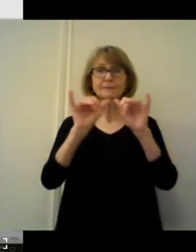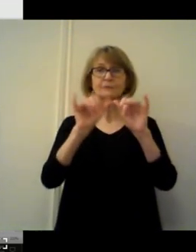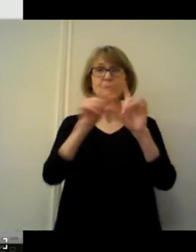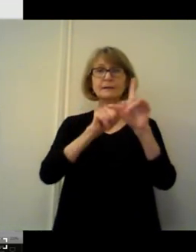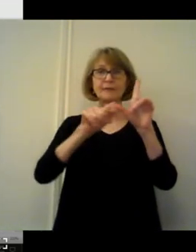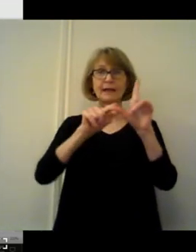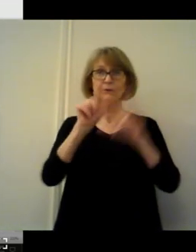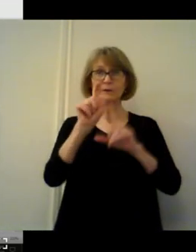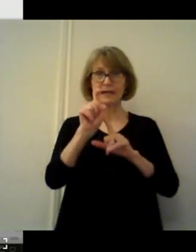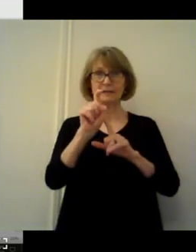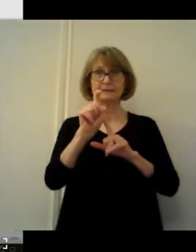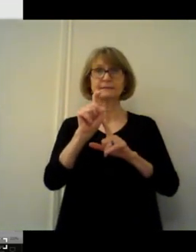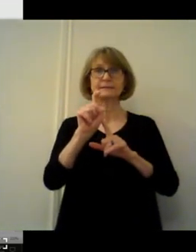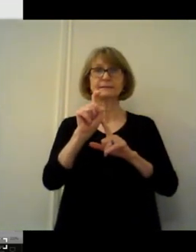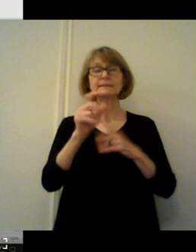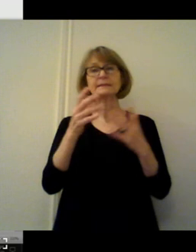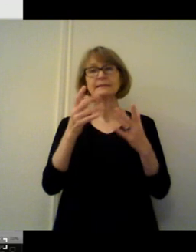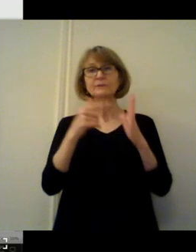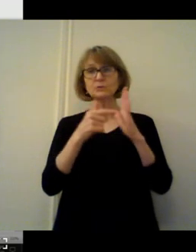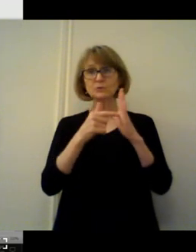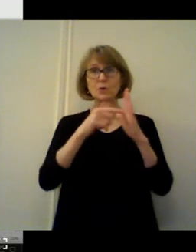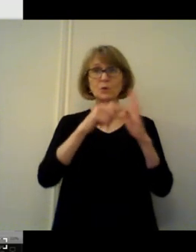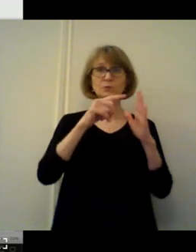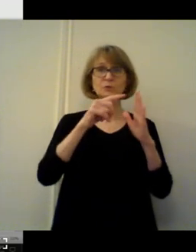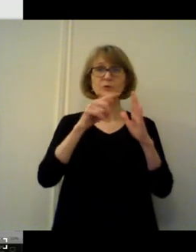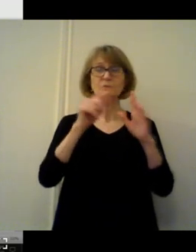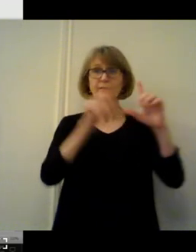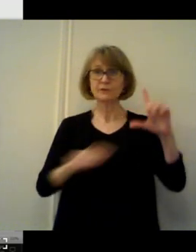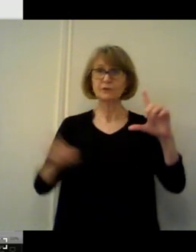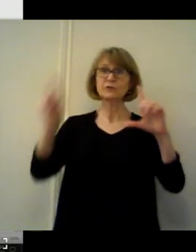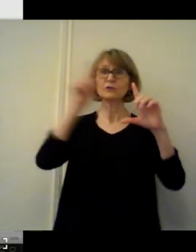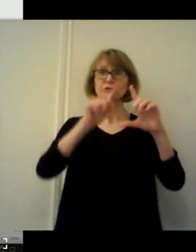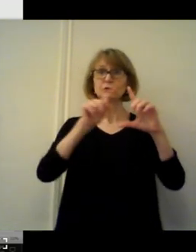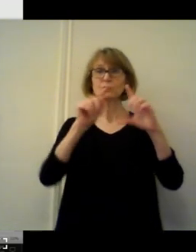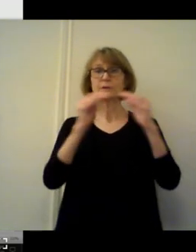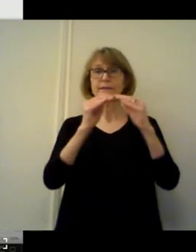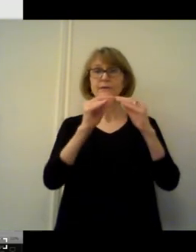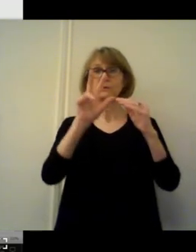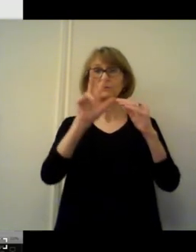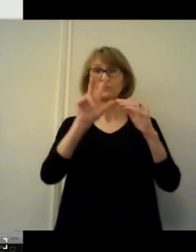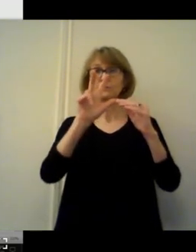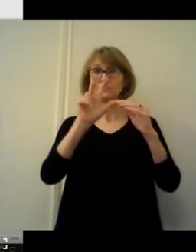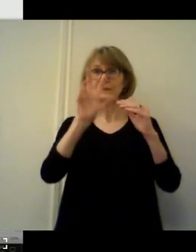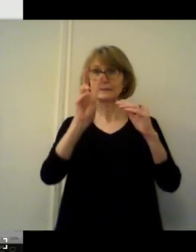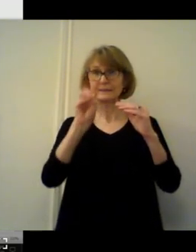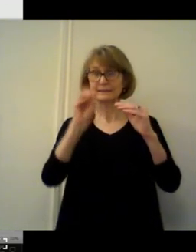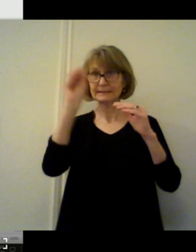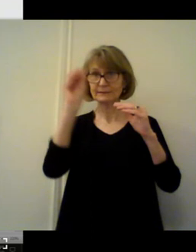this. Well, if you notice, the circle is 360 all the way around. So then from A to